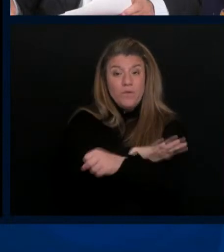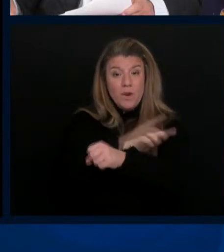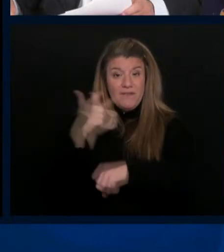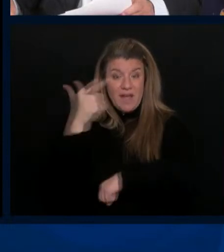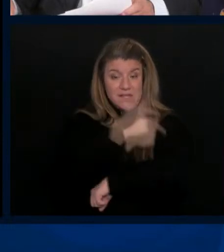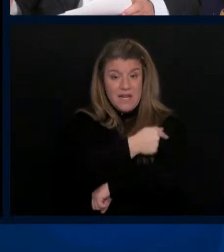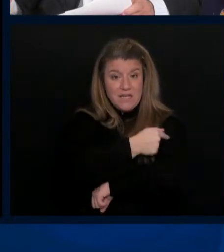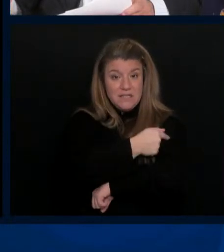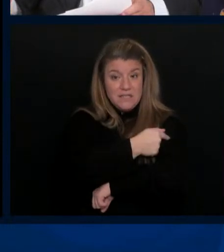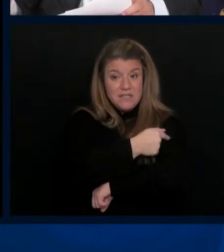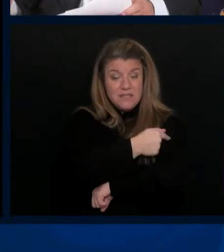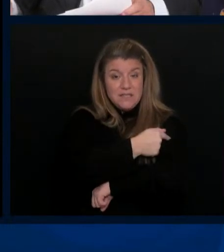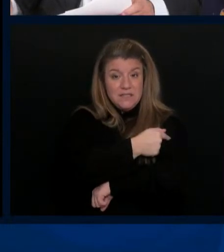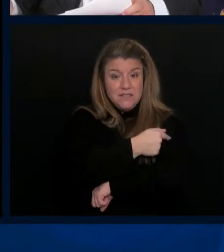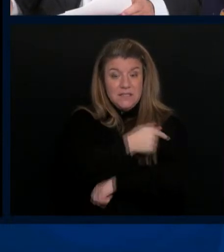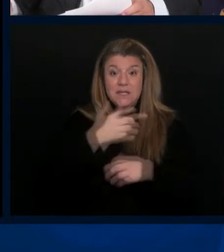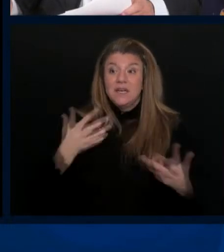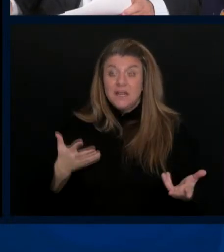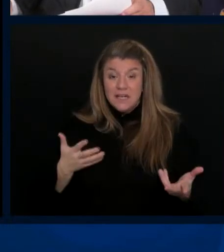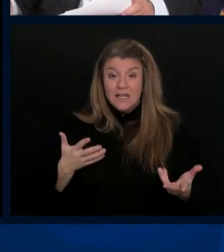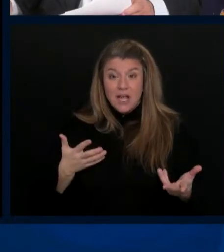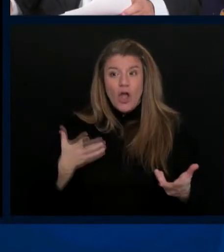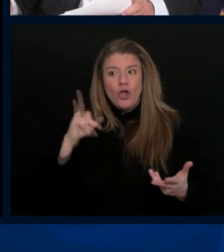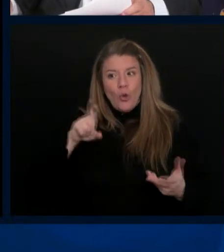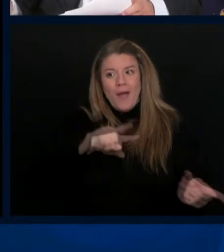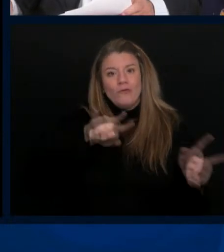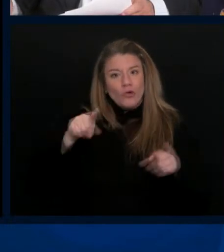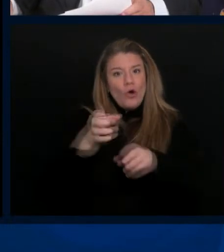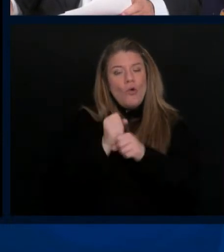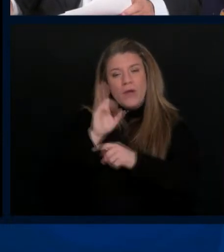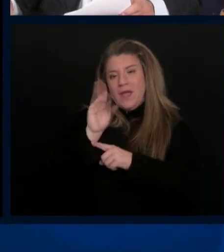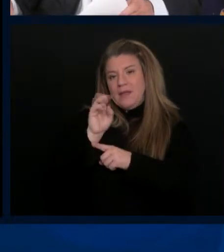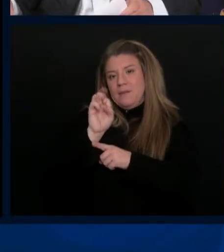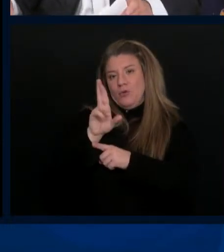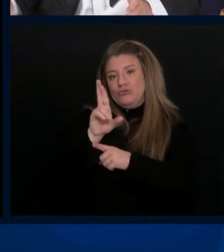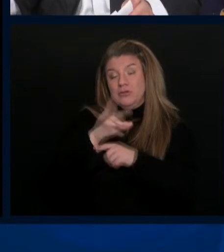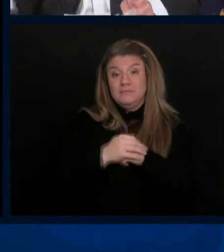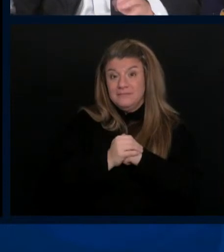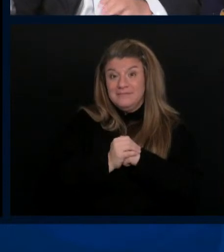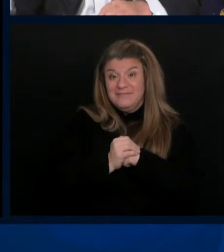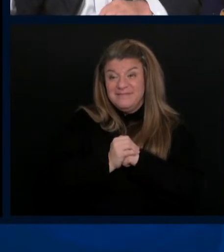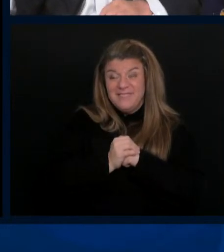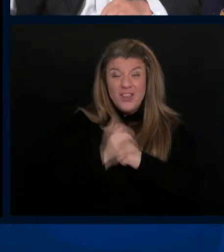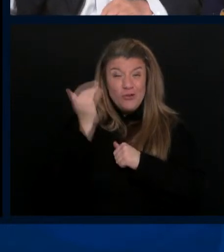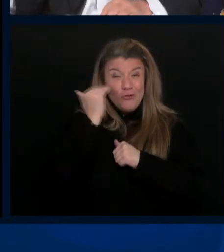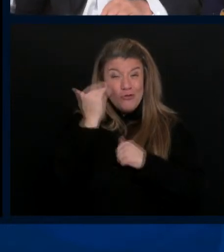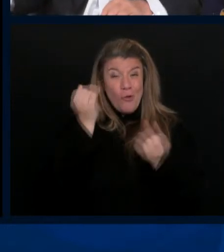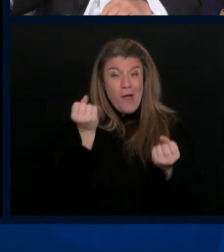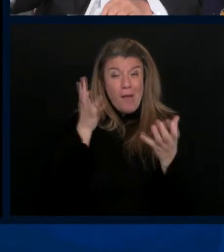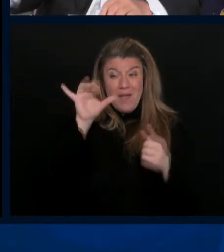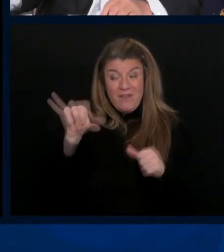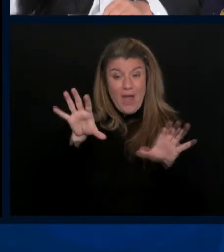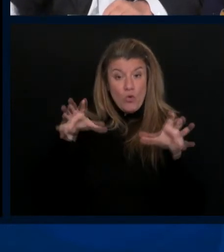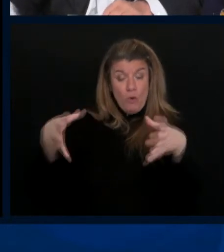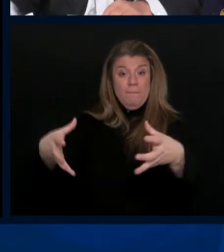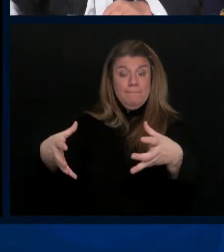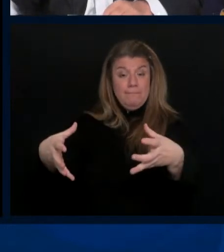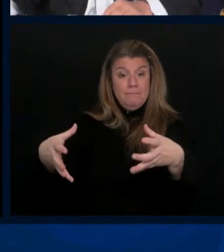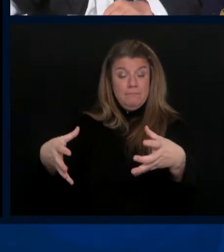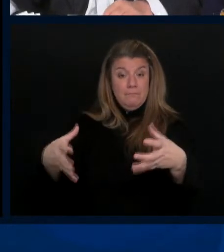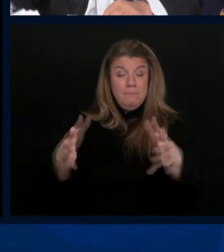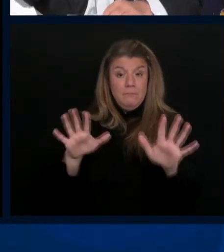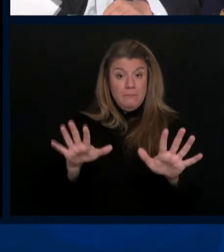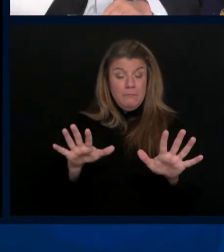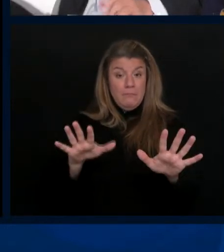vaccinated. You got to get your booster shot. Do you know how many people of that group? Now, let's just think about this. Let's